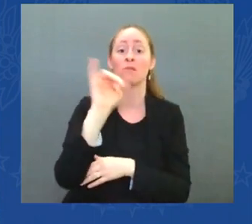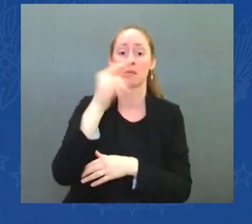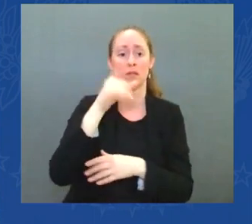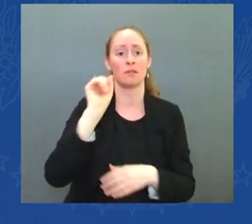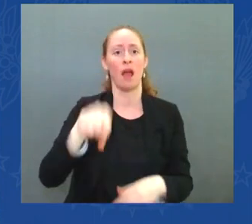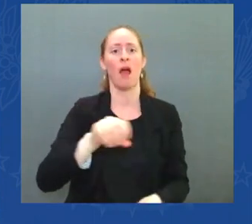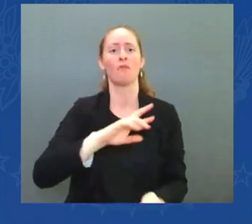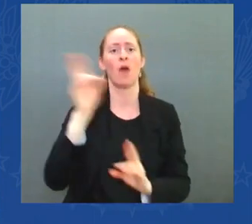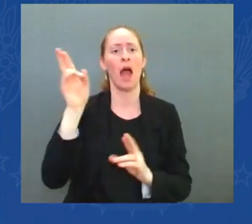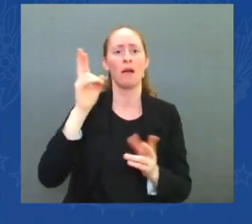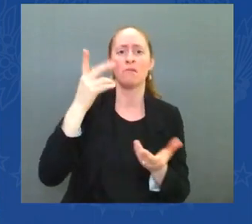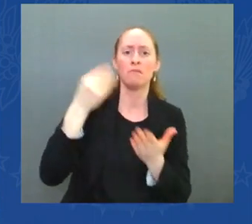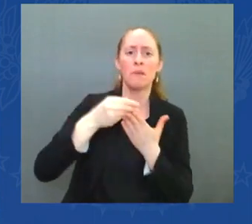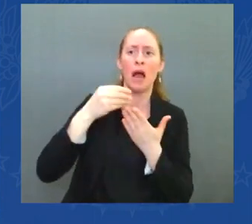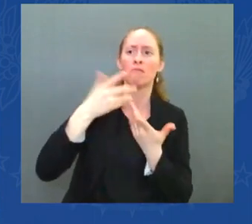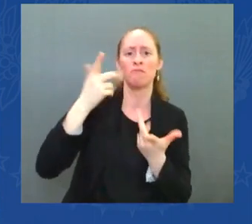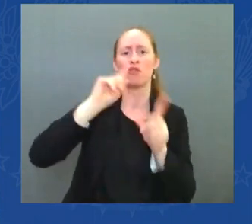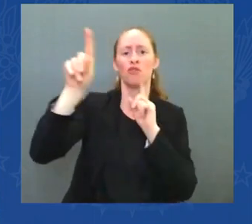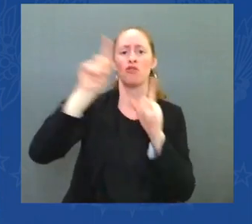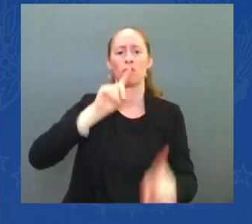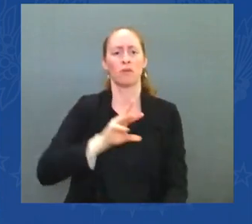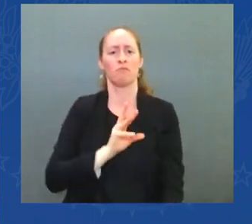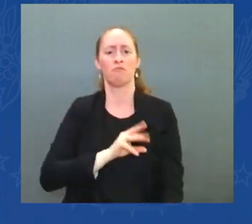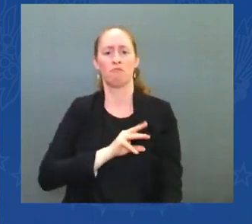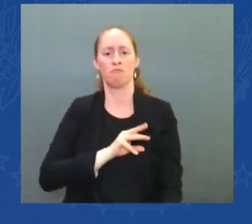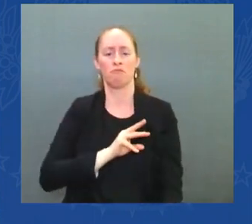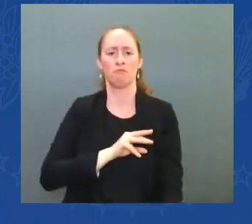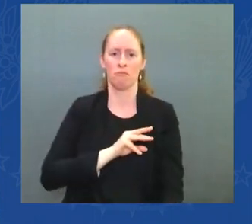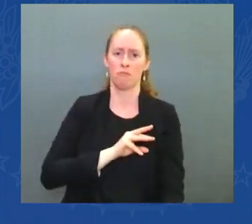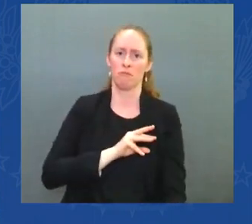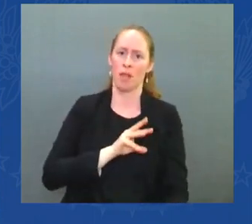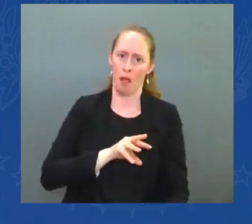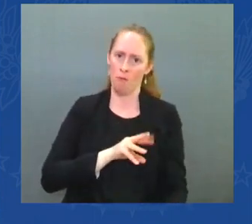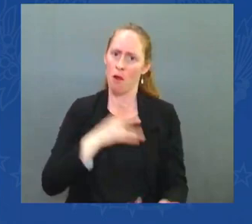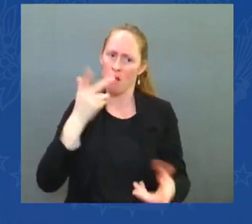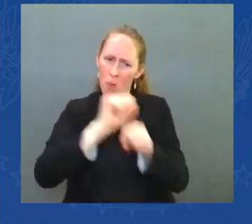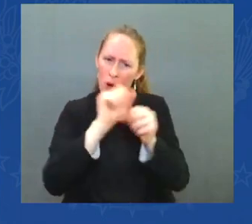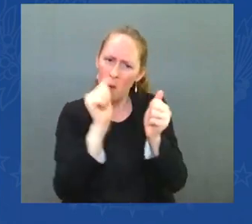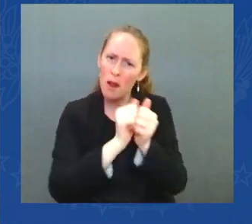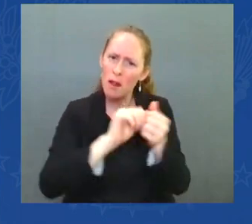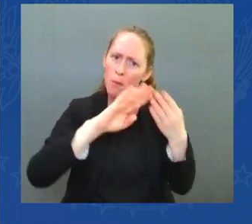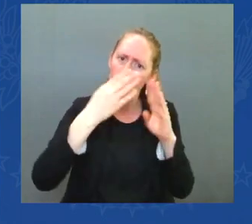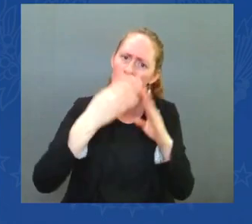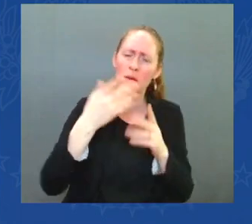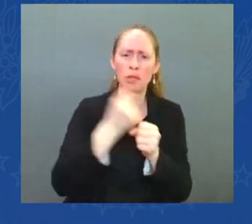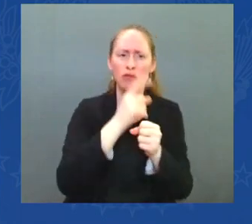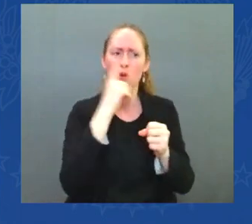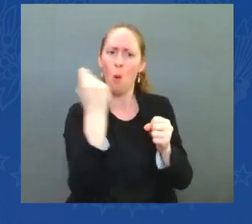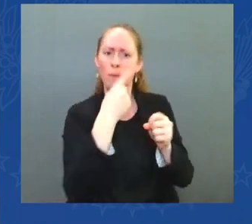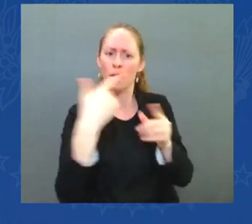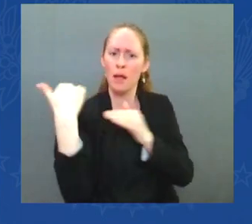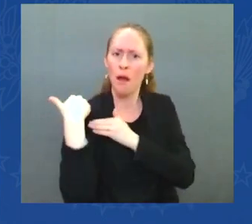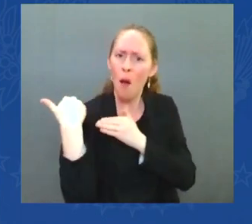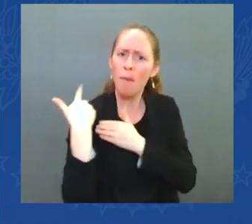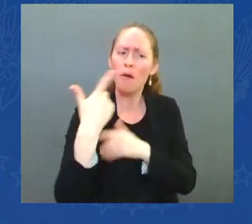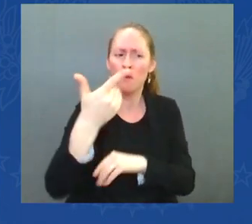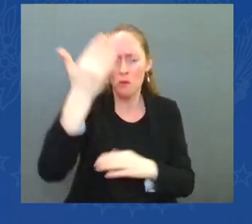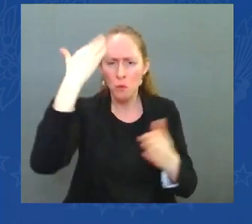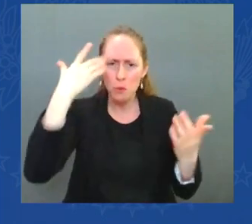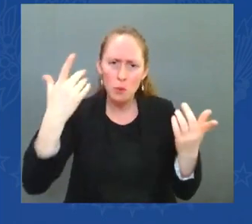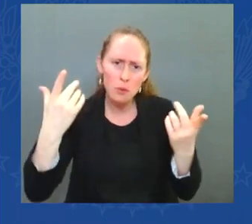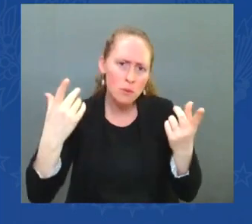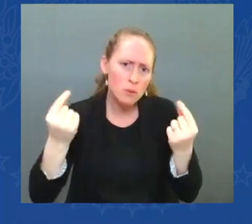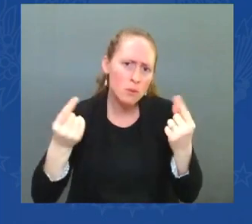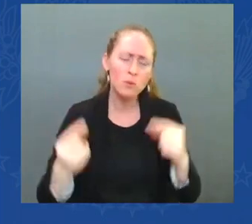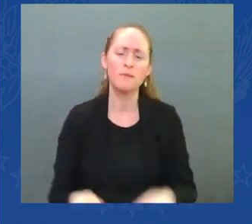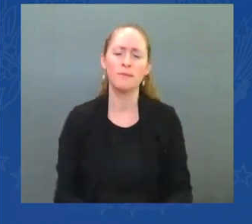intervention. These are areas, local programs, that utilize trusted messengers, community members and leaders to work directly with people